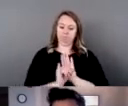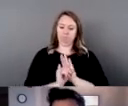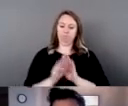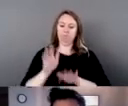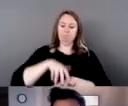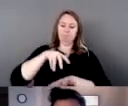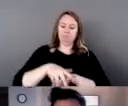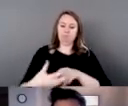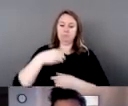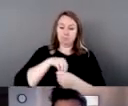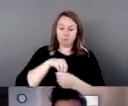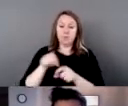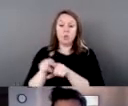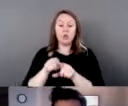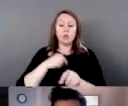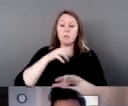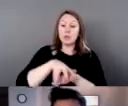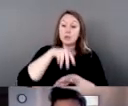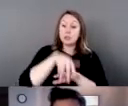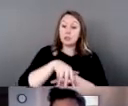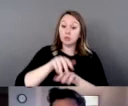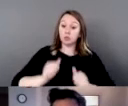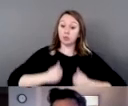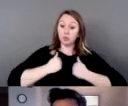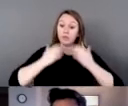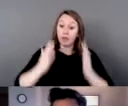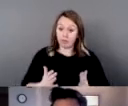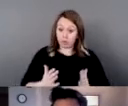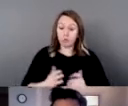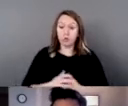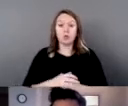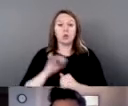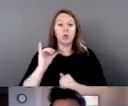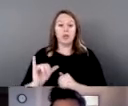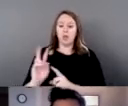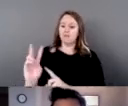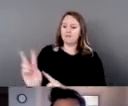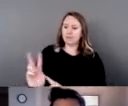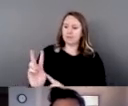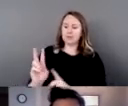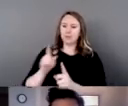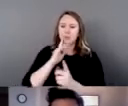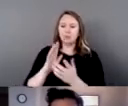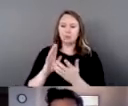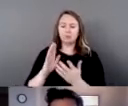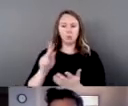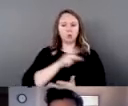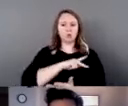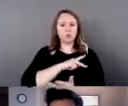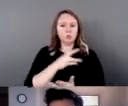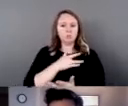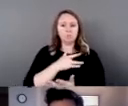survivor. So Native victimization is very personal, very important to me. And it's my passion